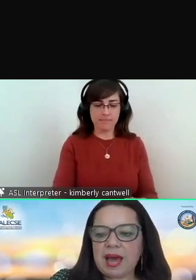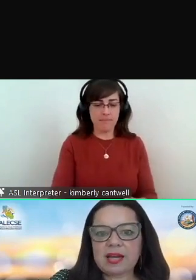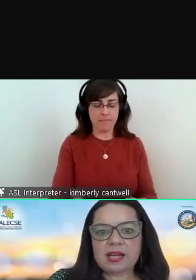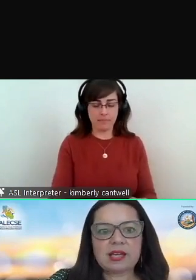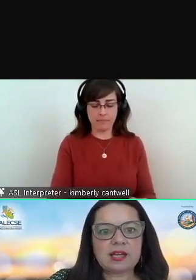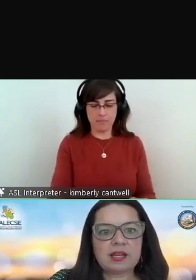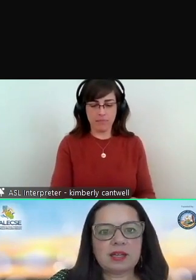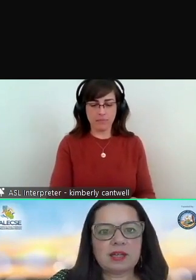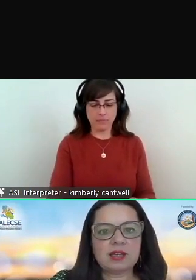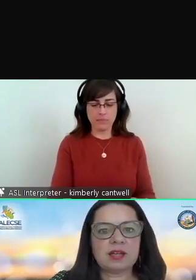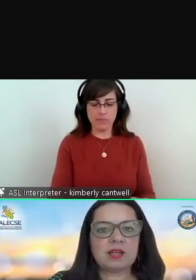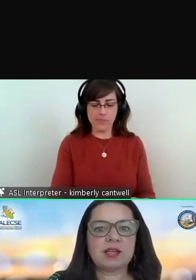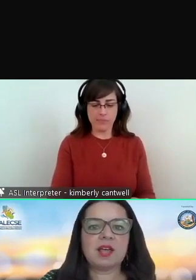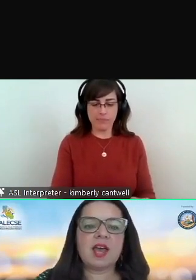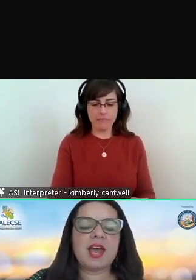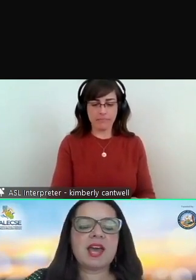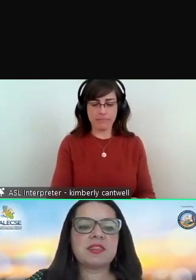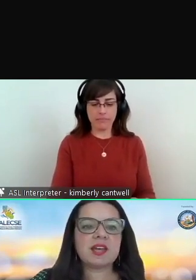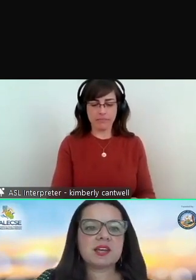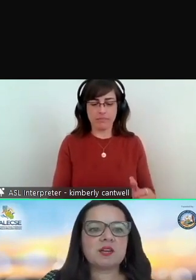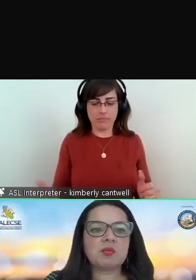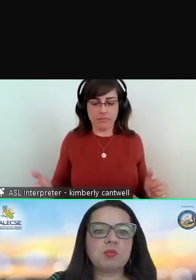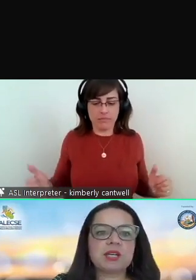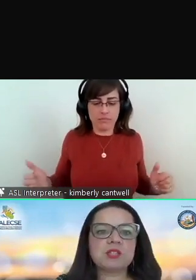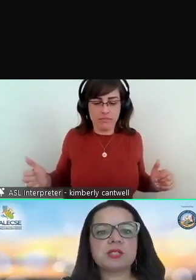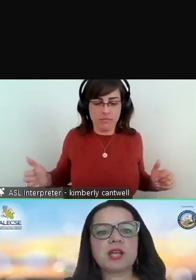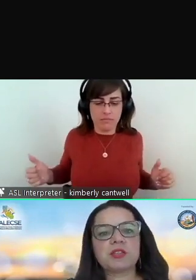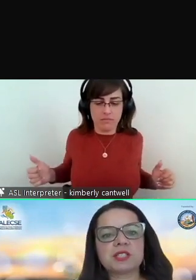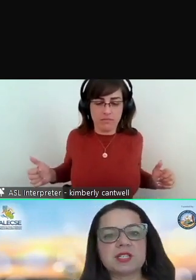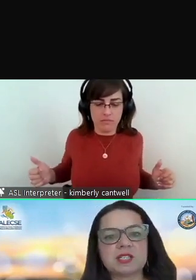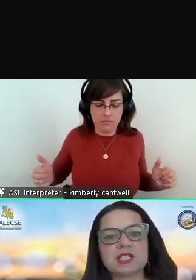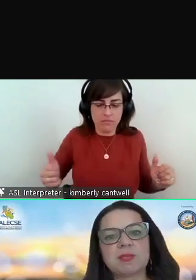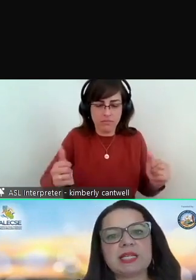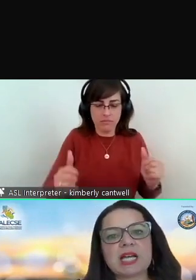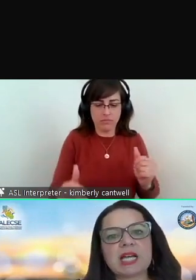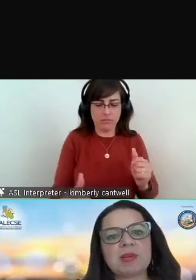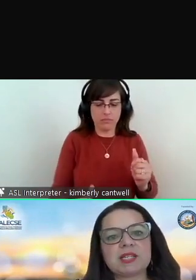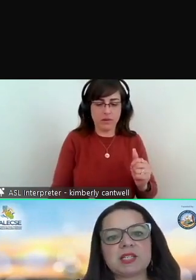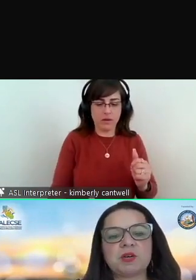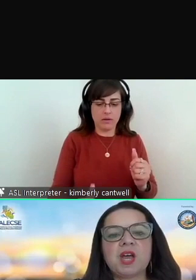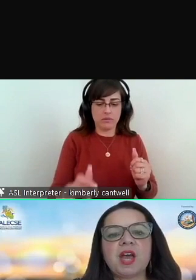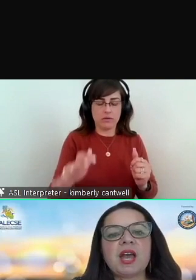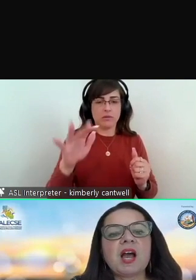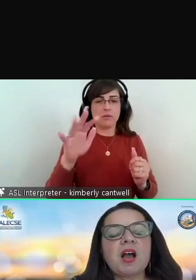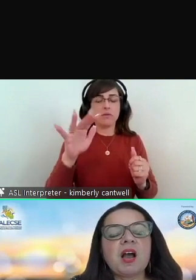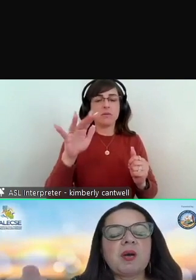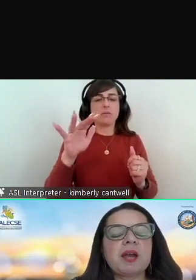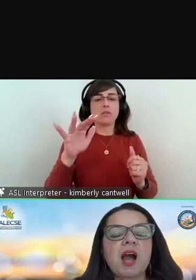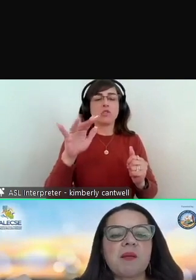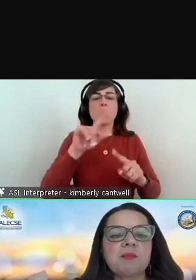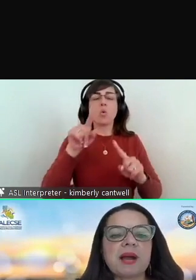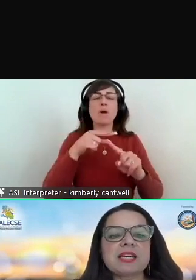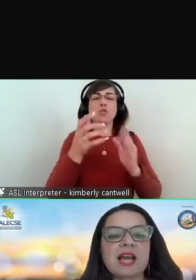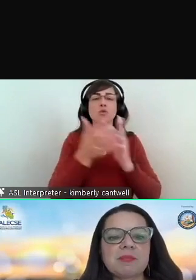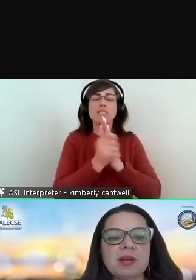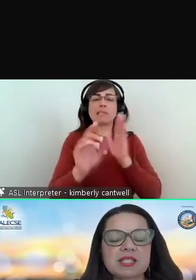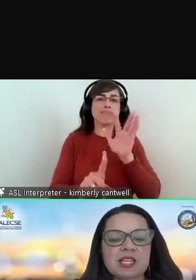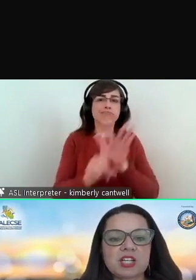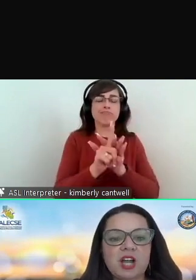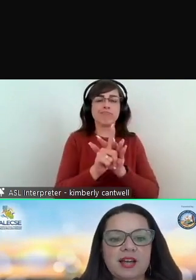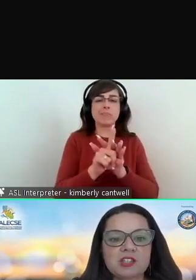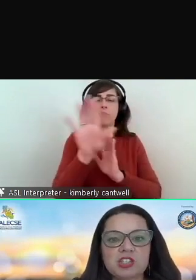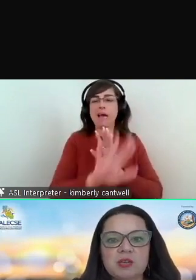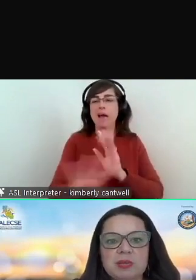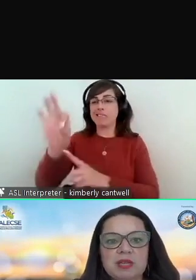go back. And then when do other skills typically come in? So by 9 months,